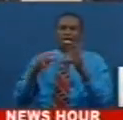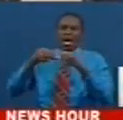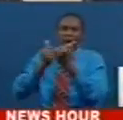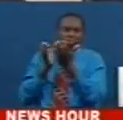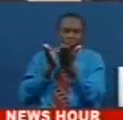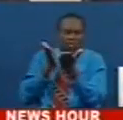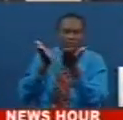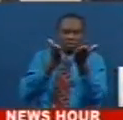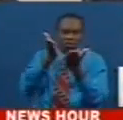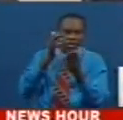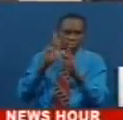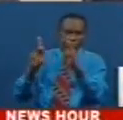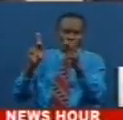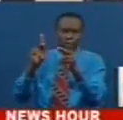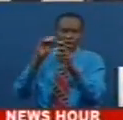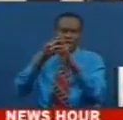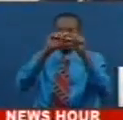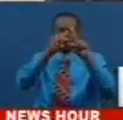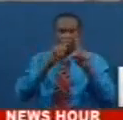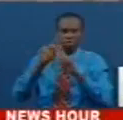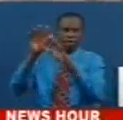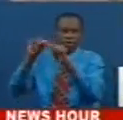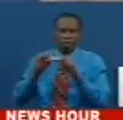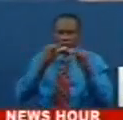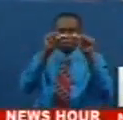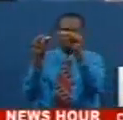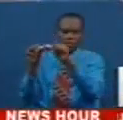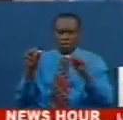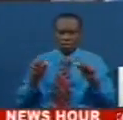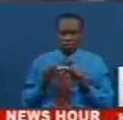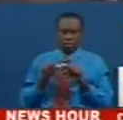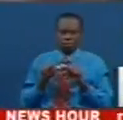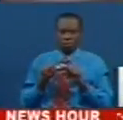services to these people in our various MMDAs? The over 700 local government employees